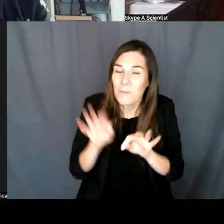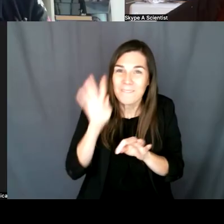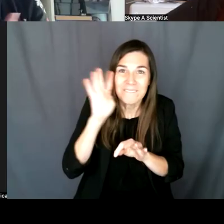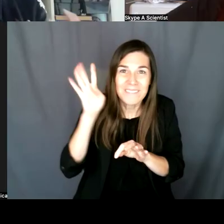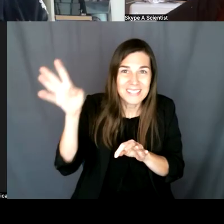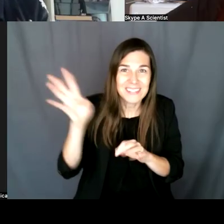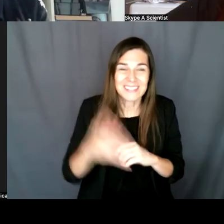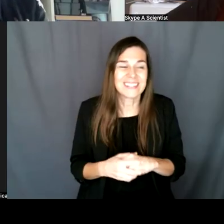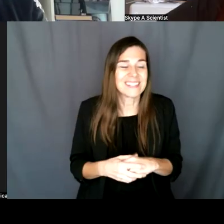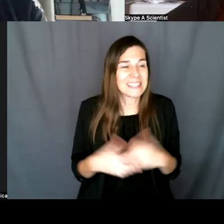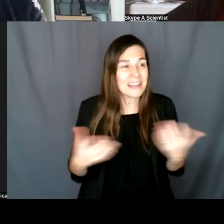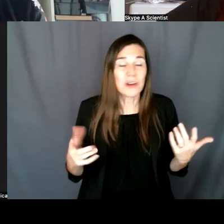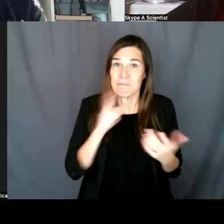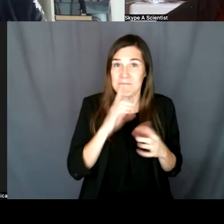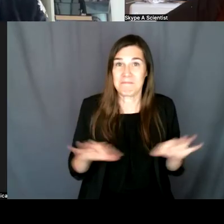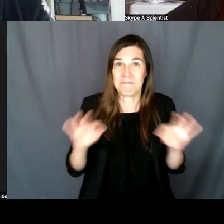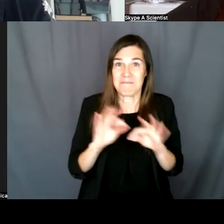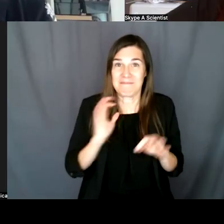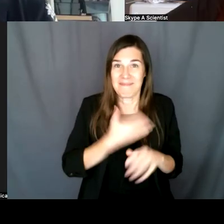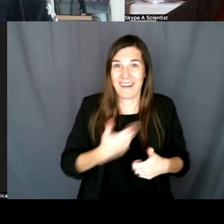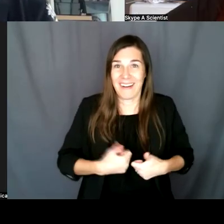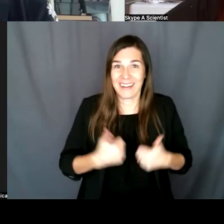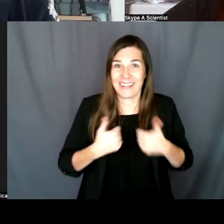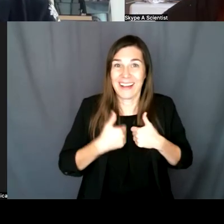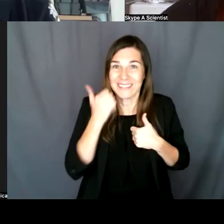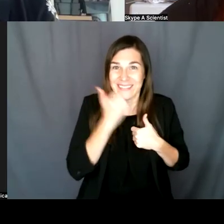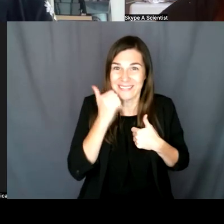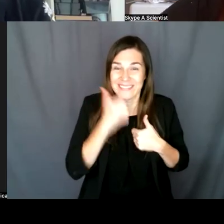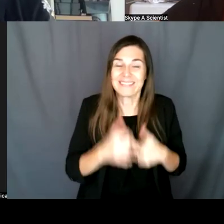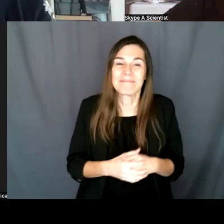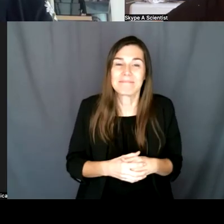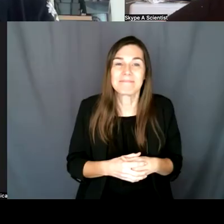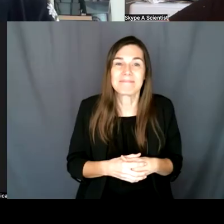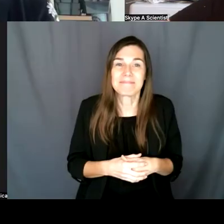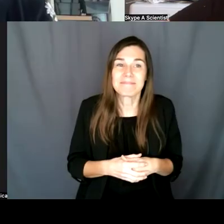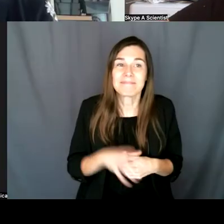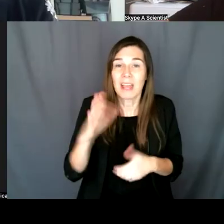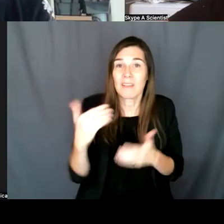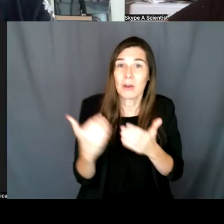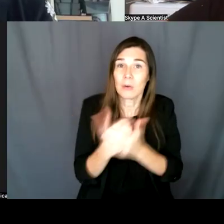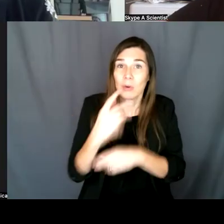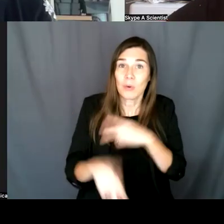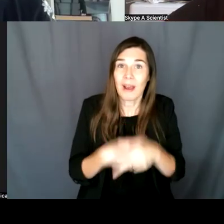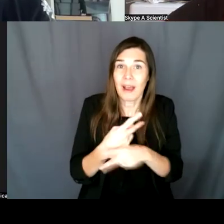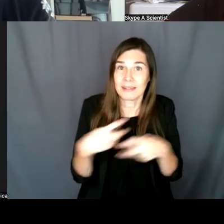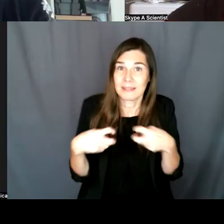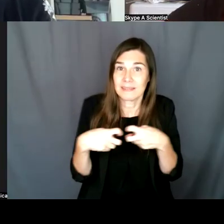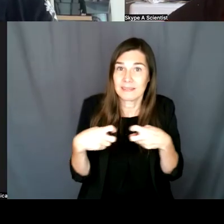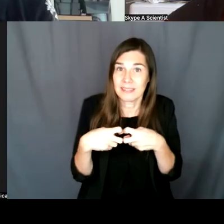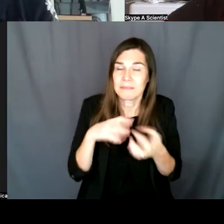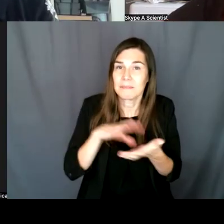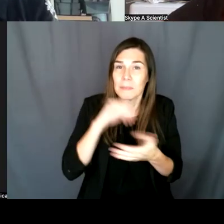been really important for the way that we live our lives. As we've unlocked new types of physics, as we've learned more about the